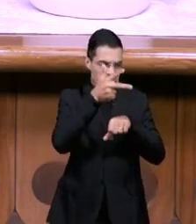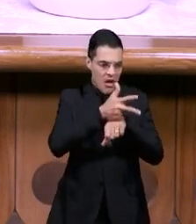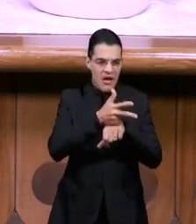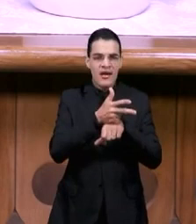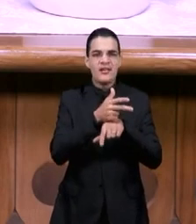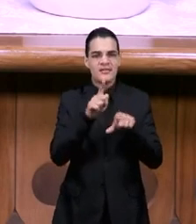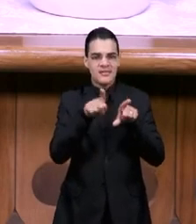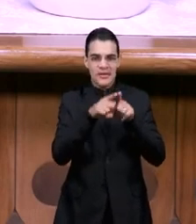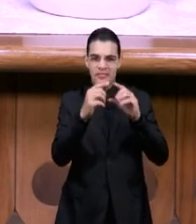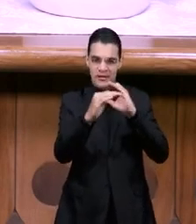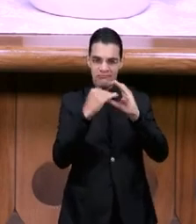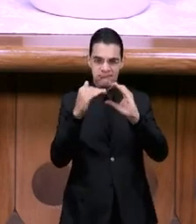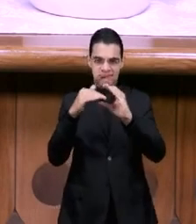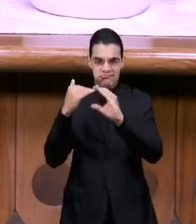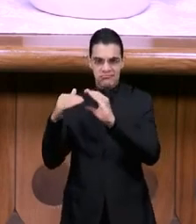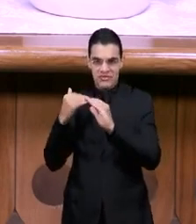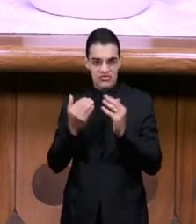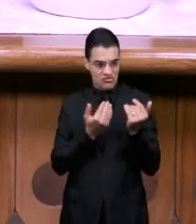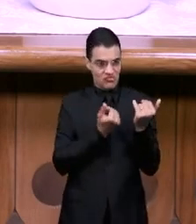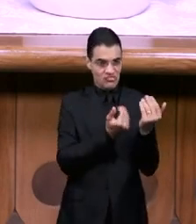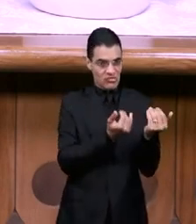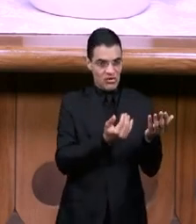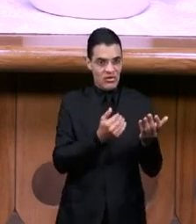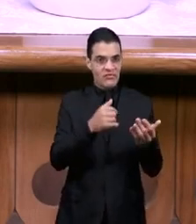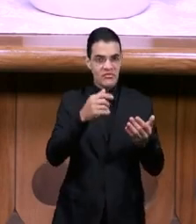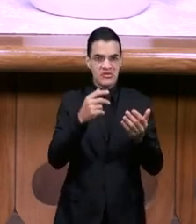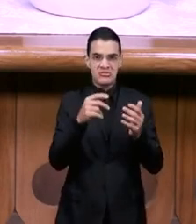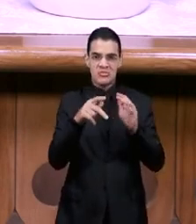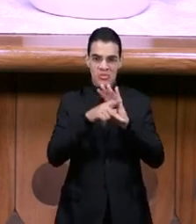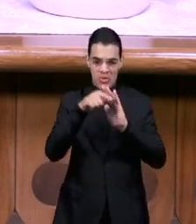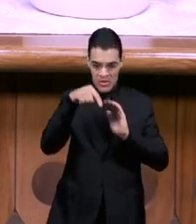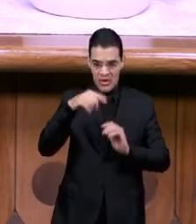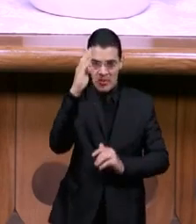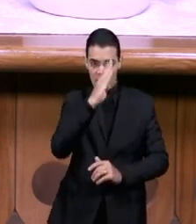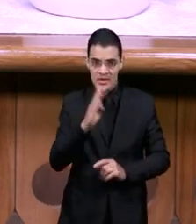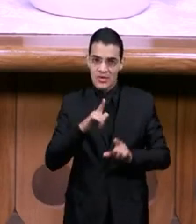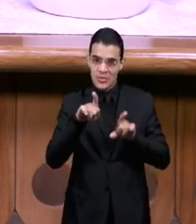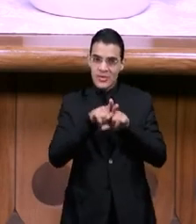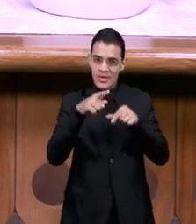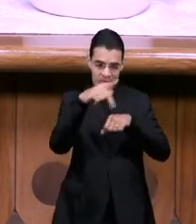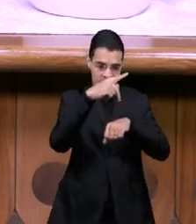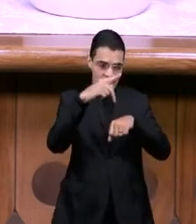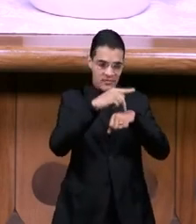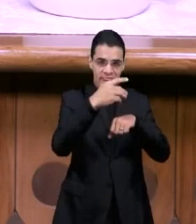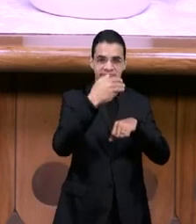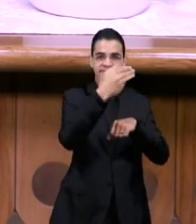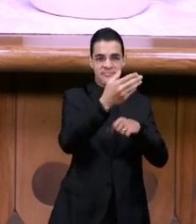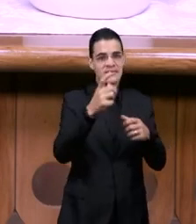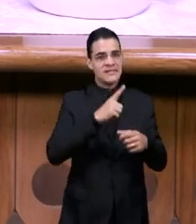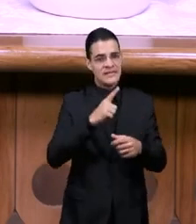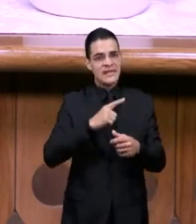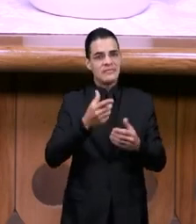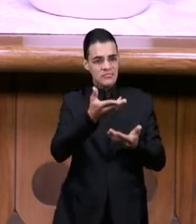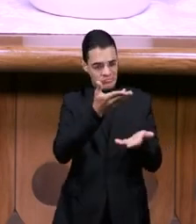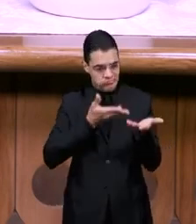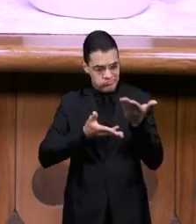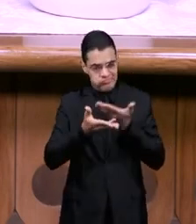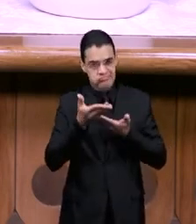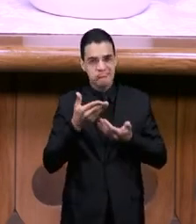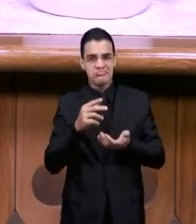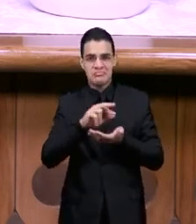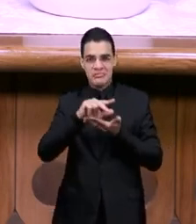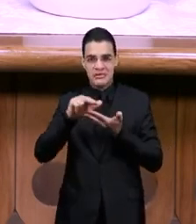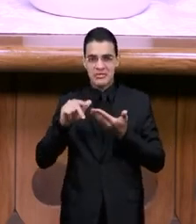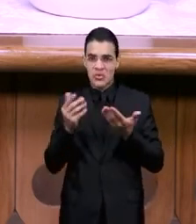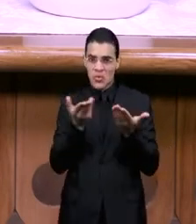us by our brothers that were youth in the church, abroad and also in Brazil, of which we are going